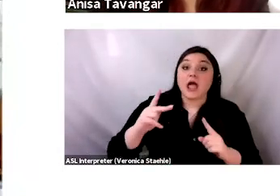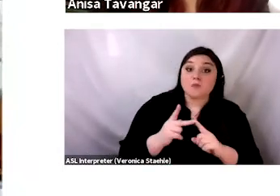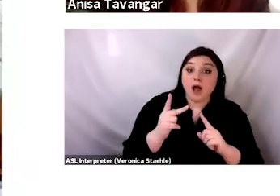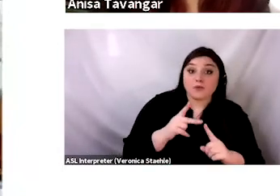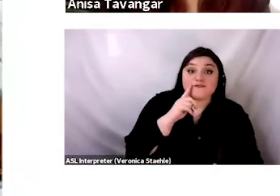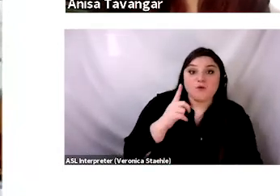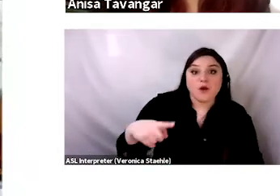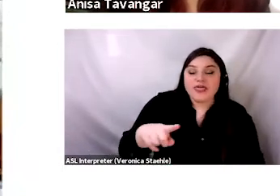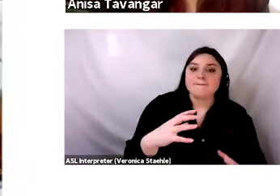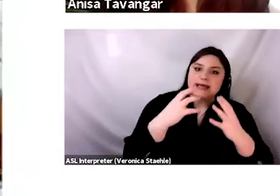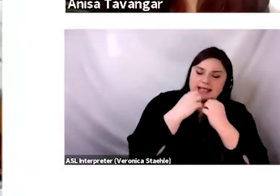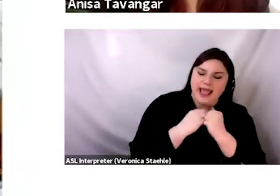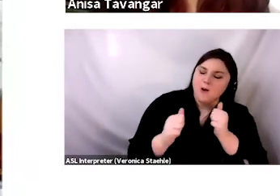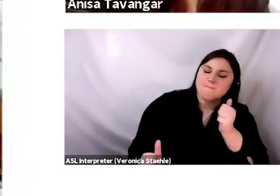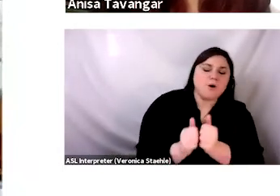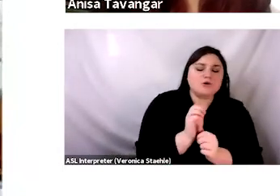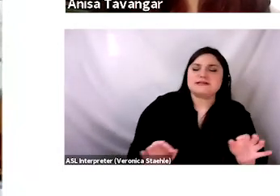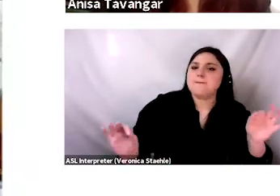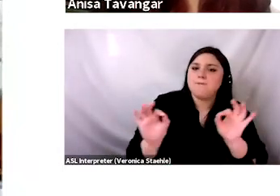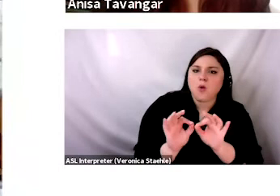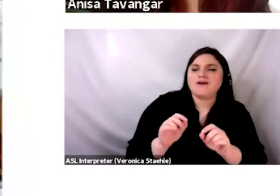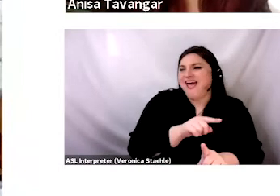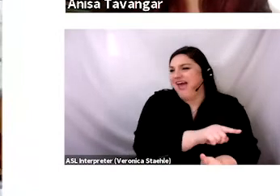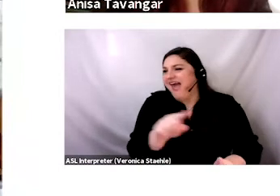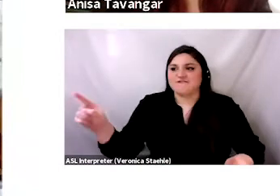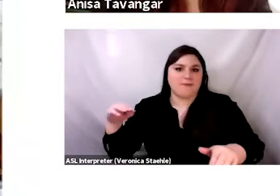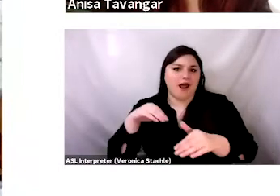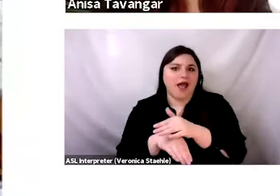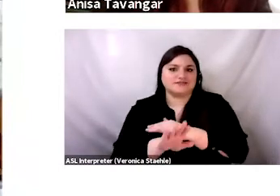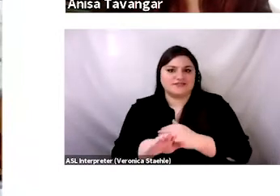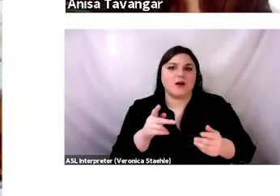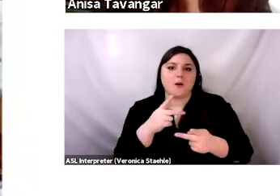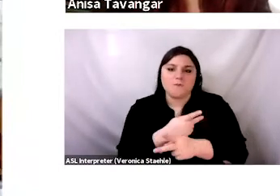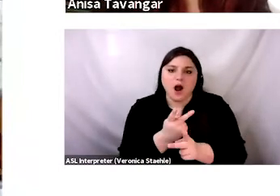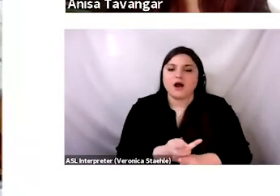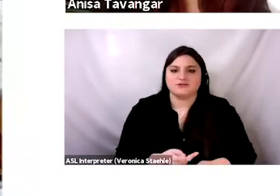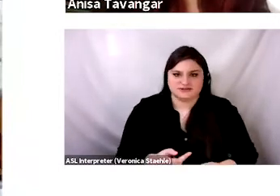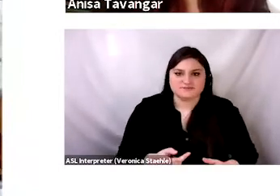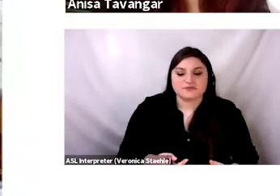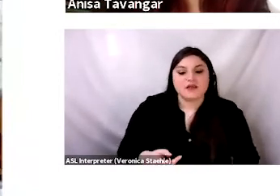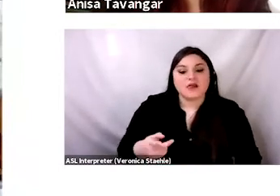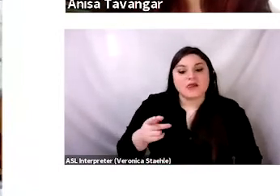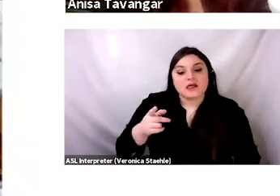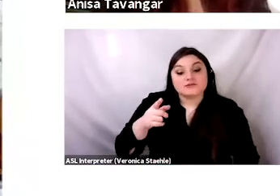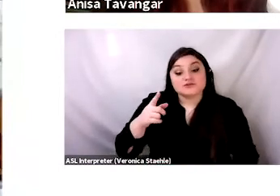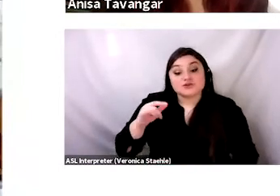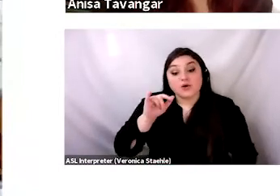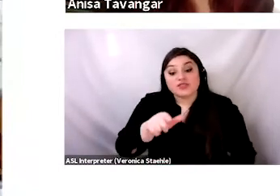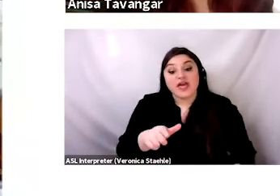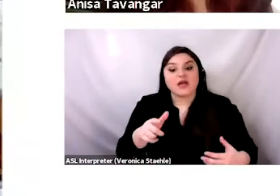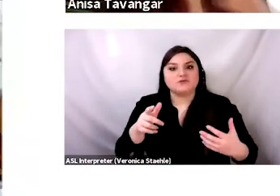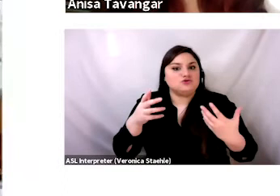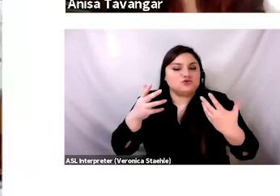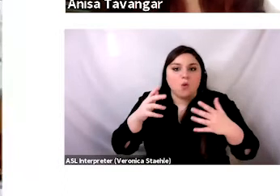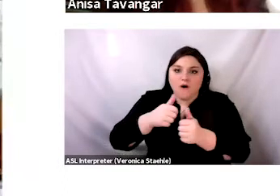with making sure that everybody has access to their products, and by thwarting scarcity and this exclusivity